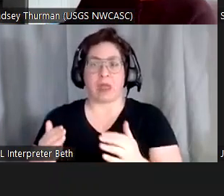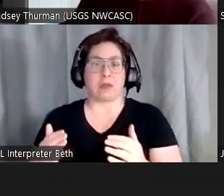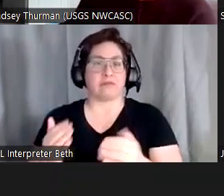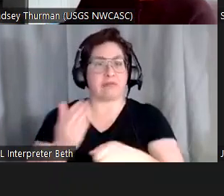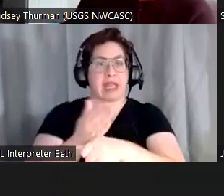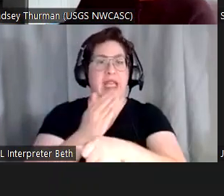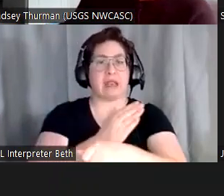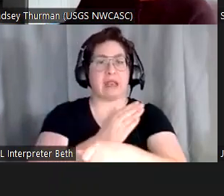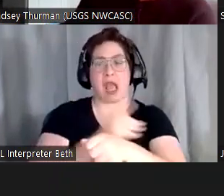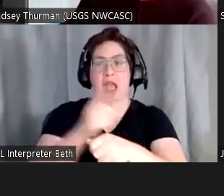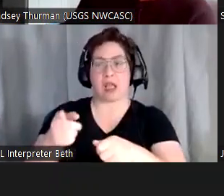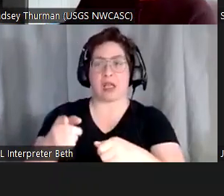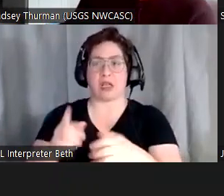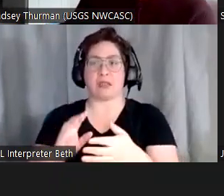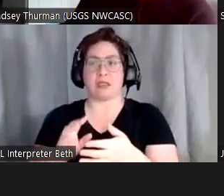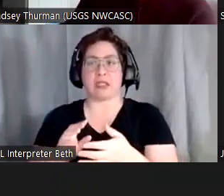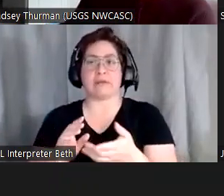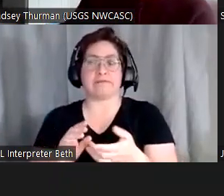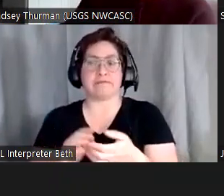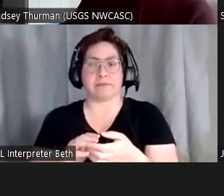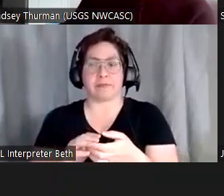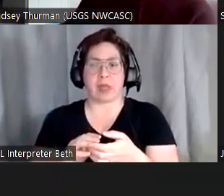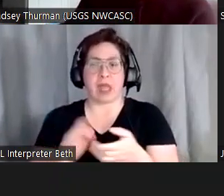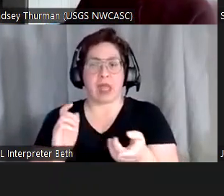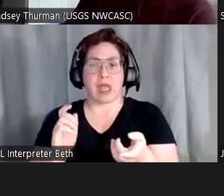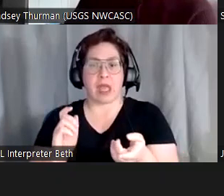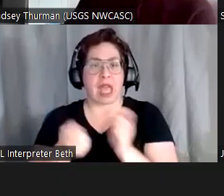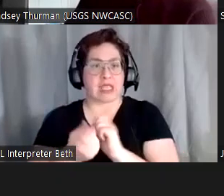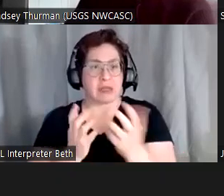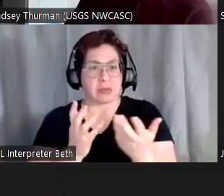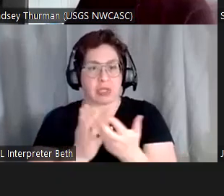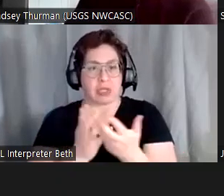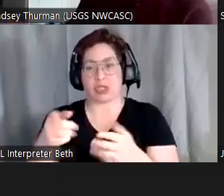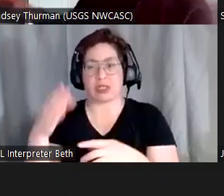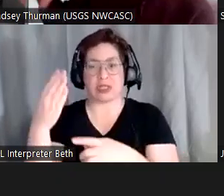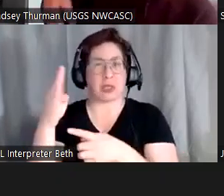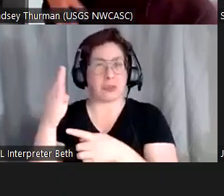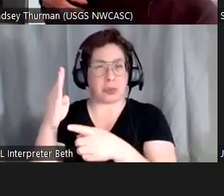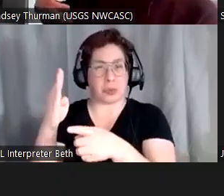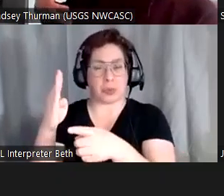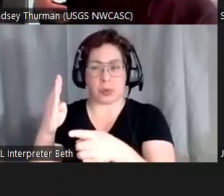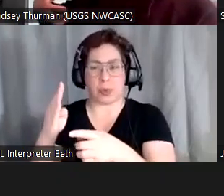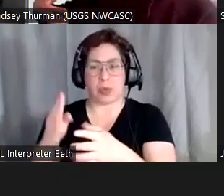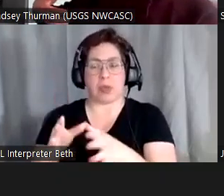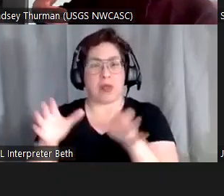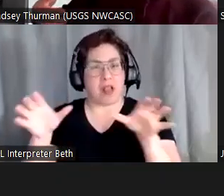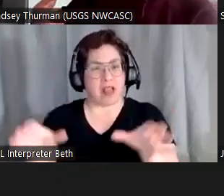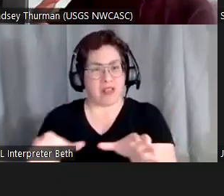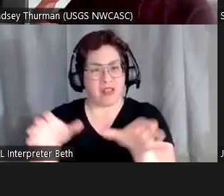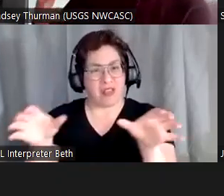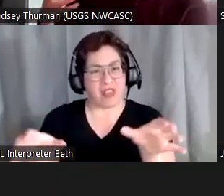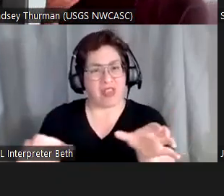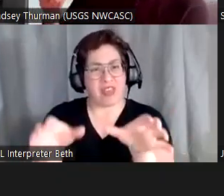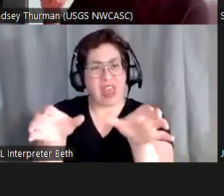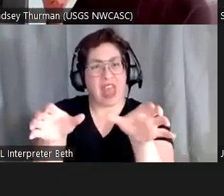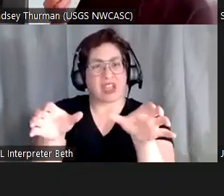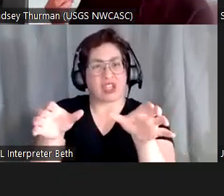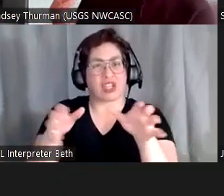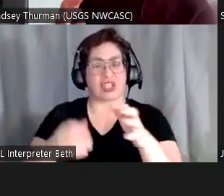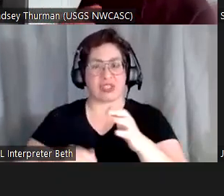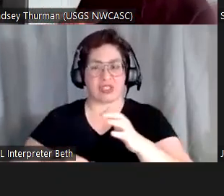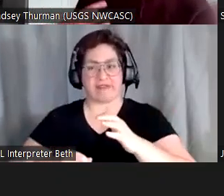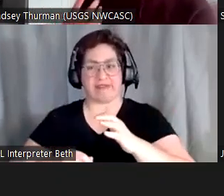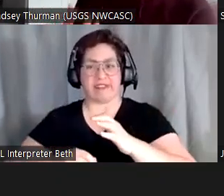bottom blue loop here in this figure. And a lot of those actions that directly enhance species adaptive capacity